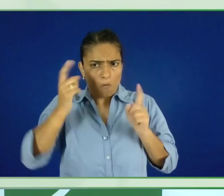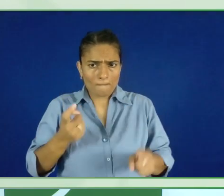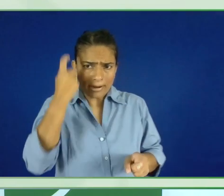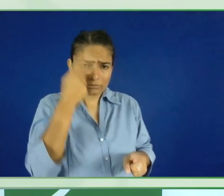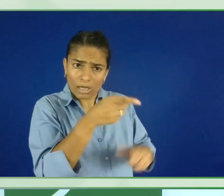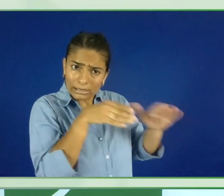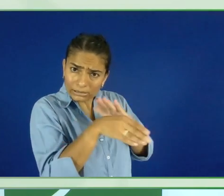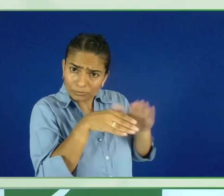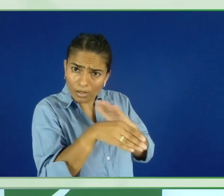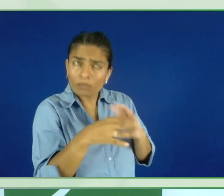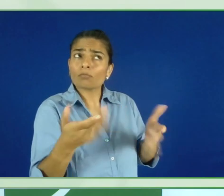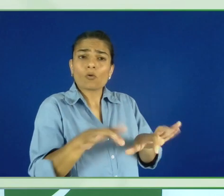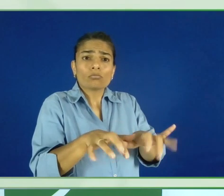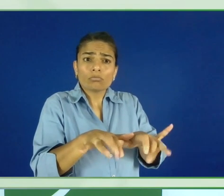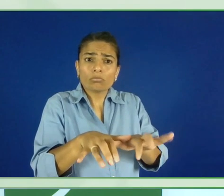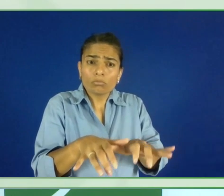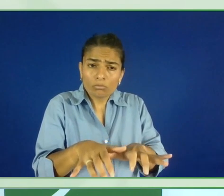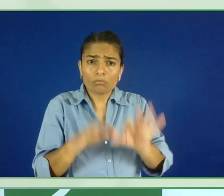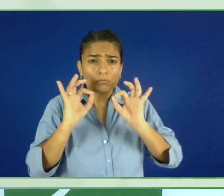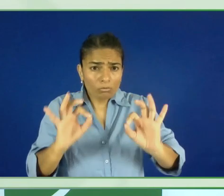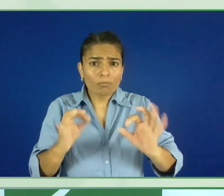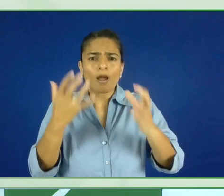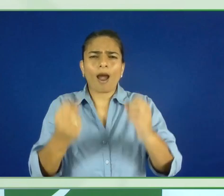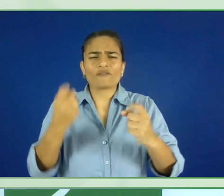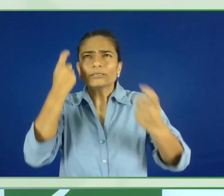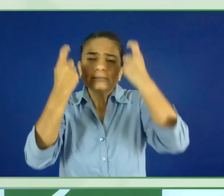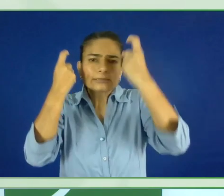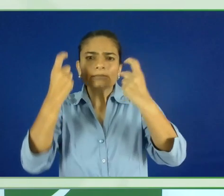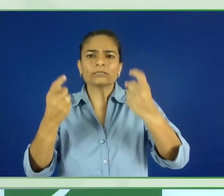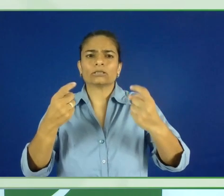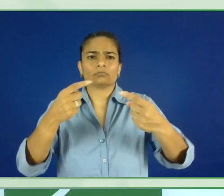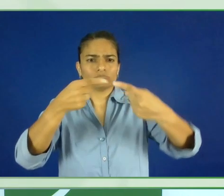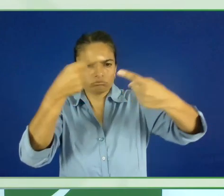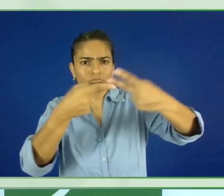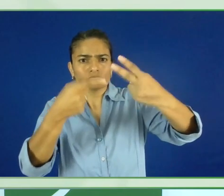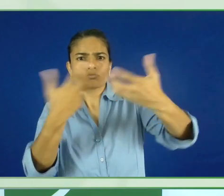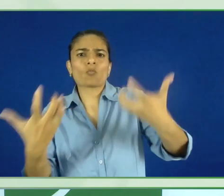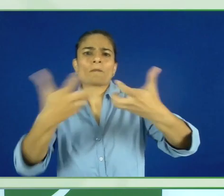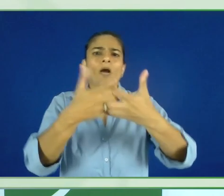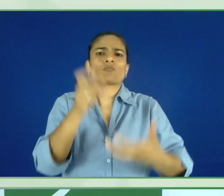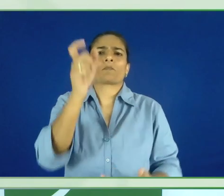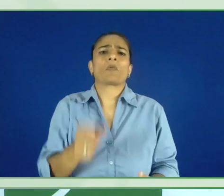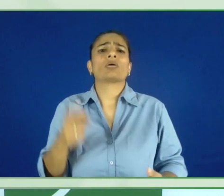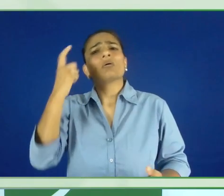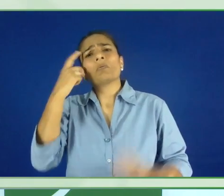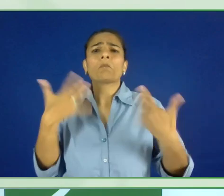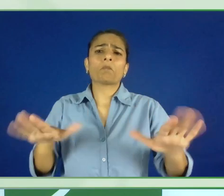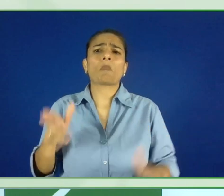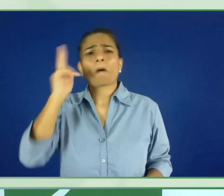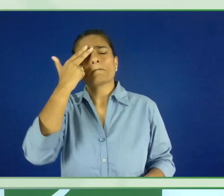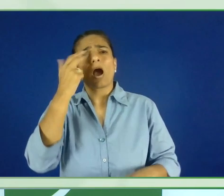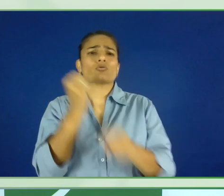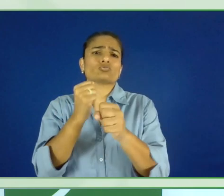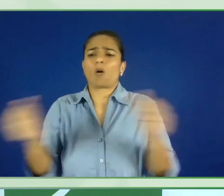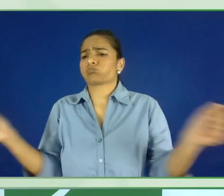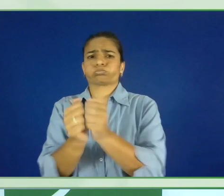but also that should go besides just a concrete disability and a concrete job opportunity. So that's something we work,